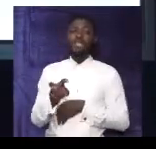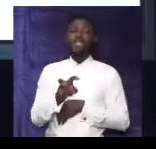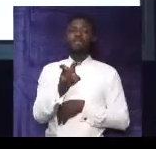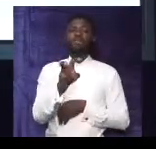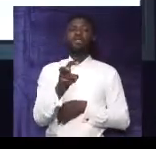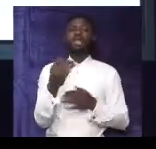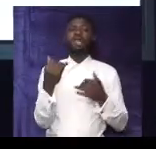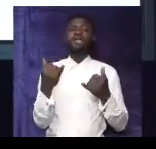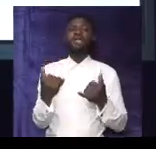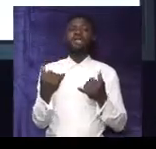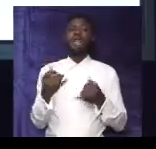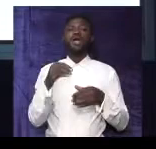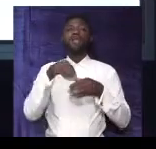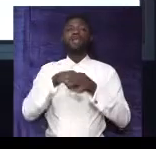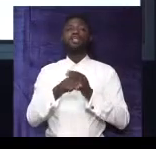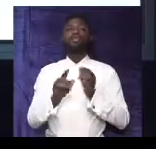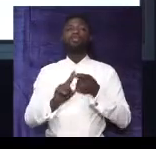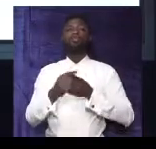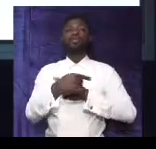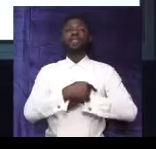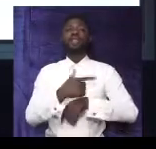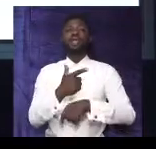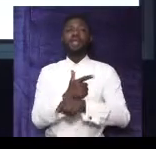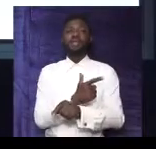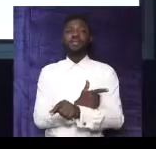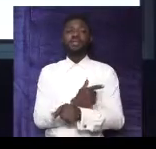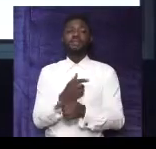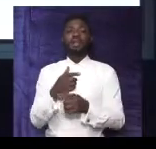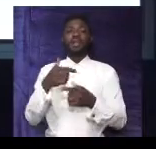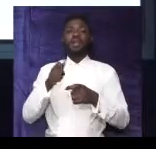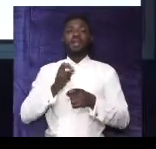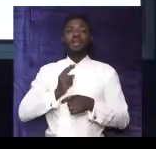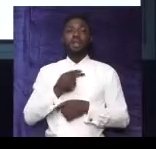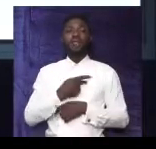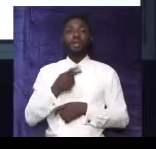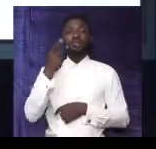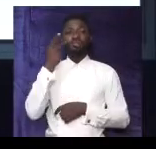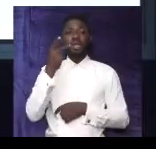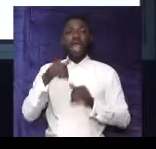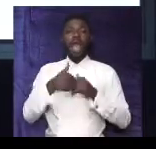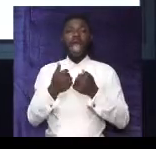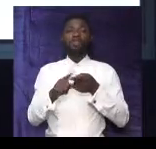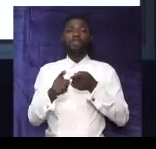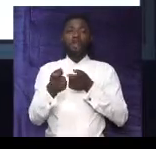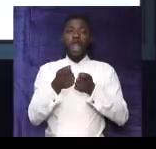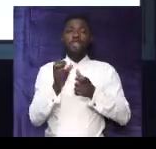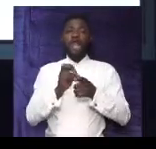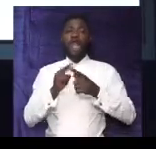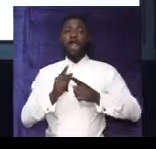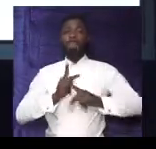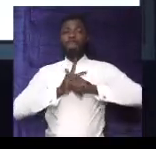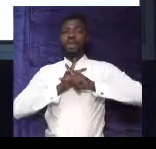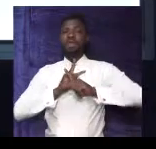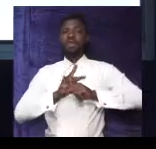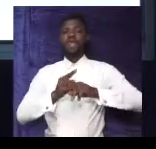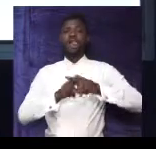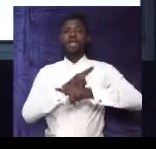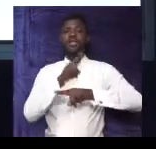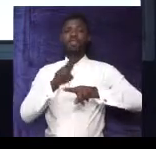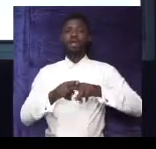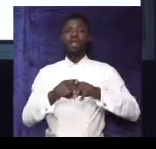transportation. Now, in today's lesson, let's check how to control or prevent